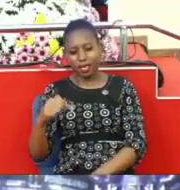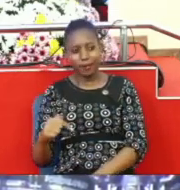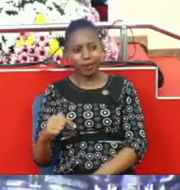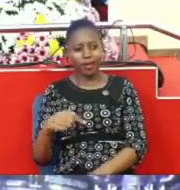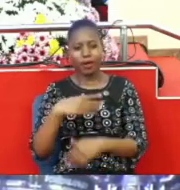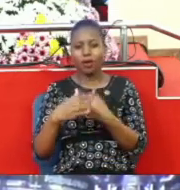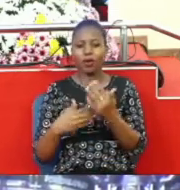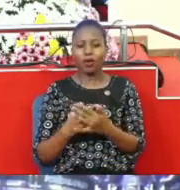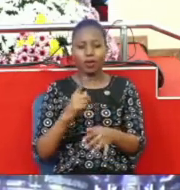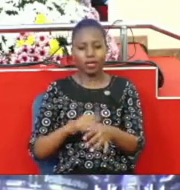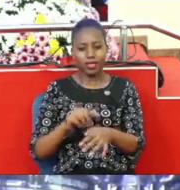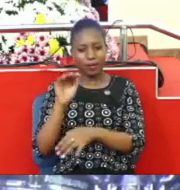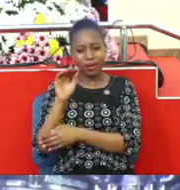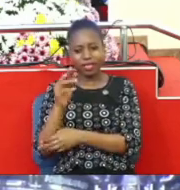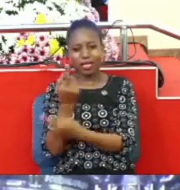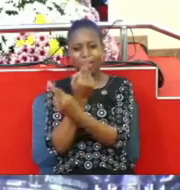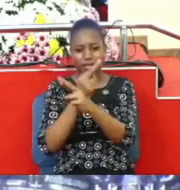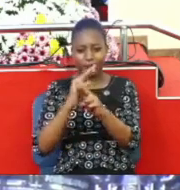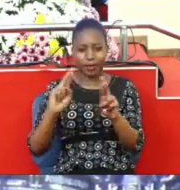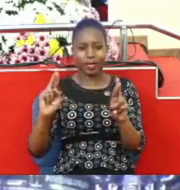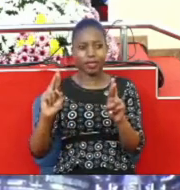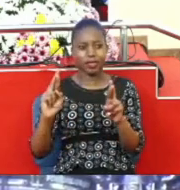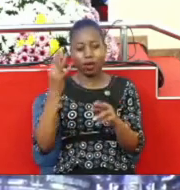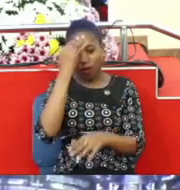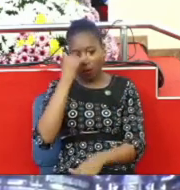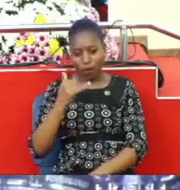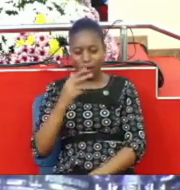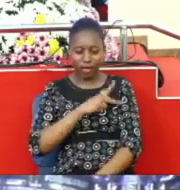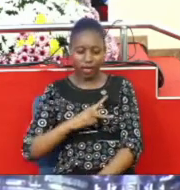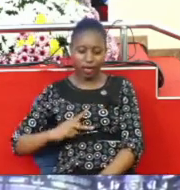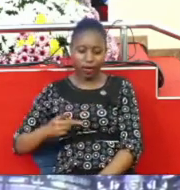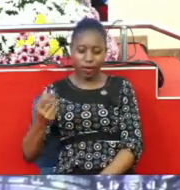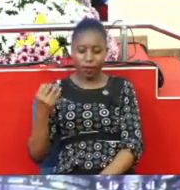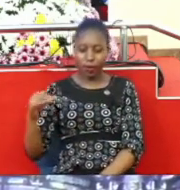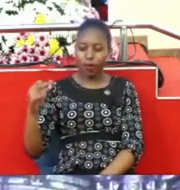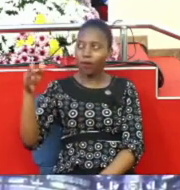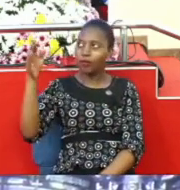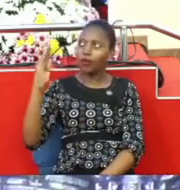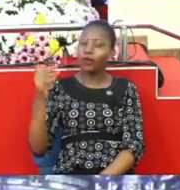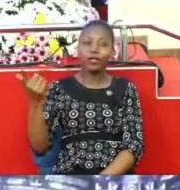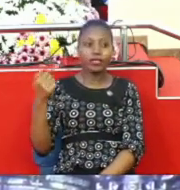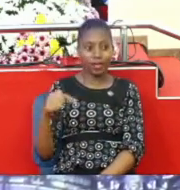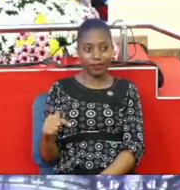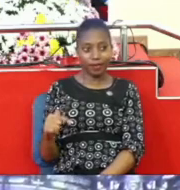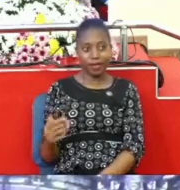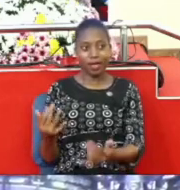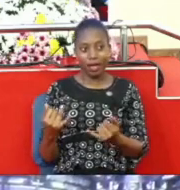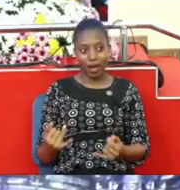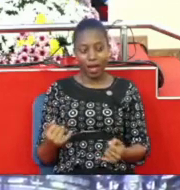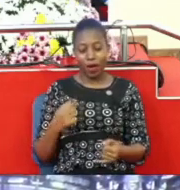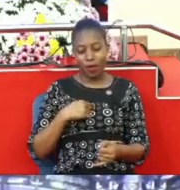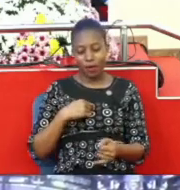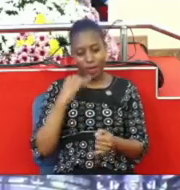the kingdom of God is at hand. Our biggest conclusion was, if you don't